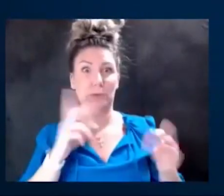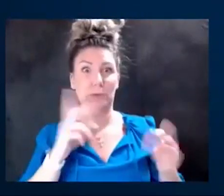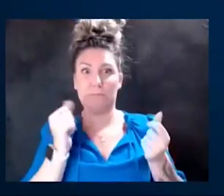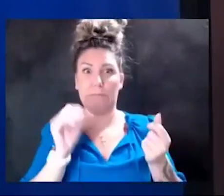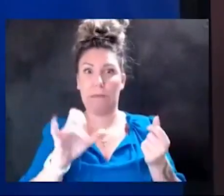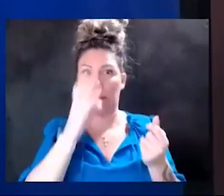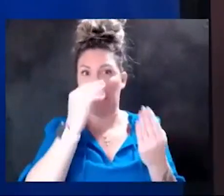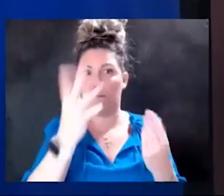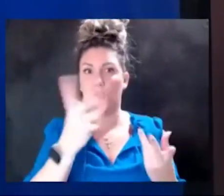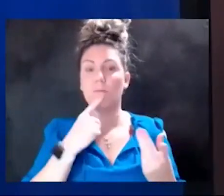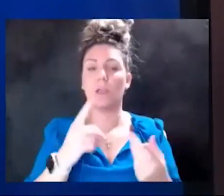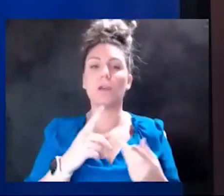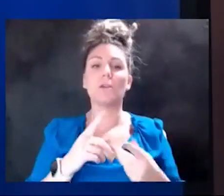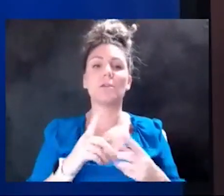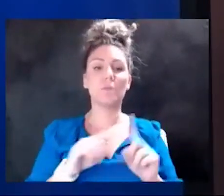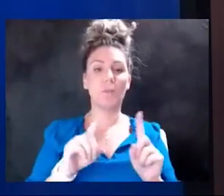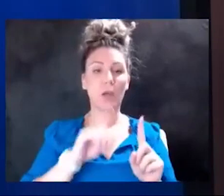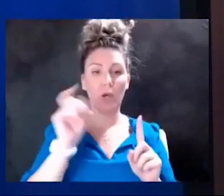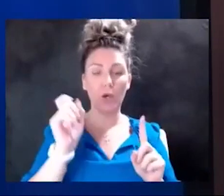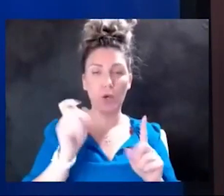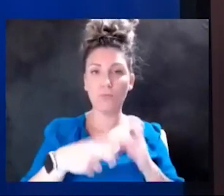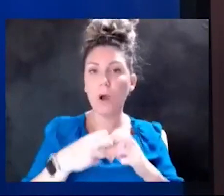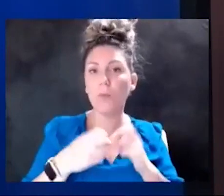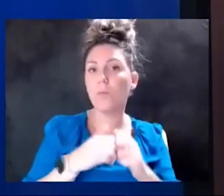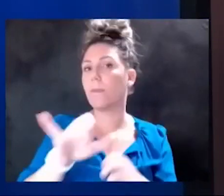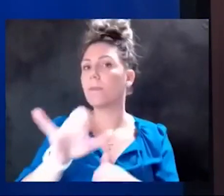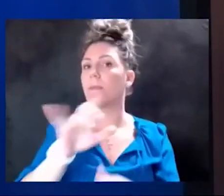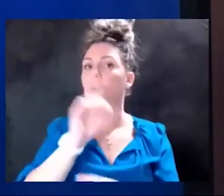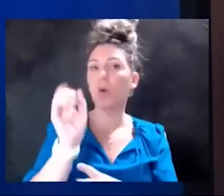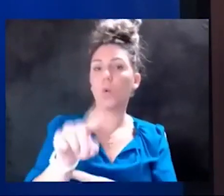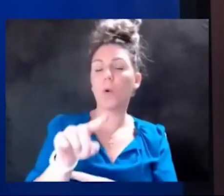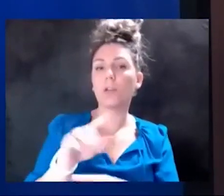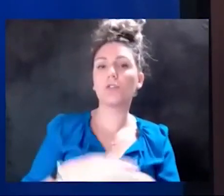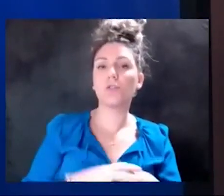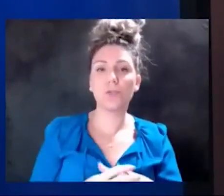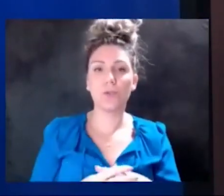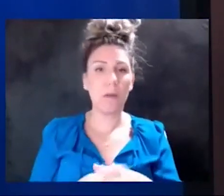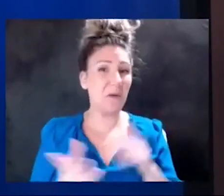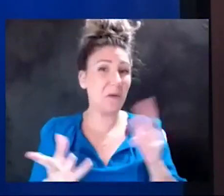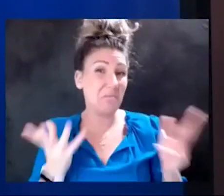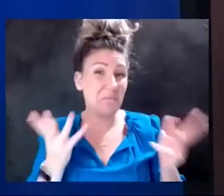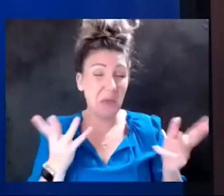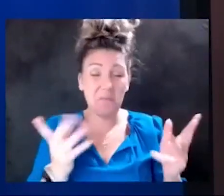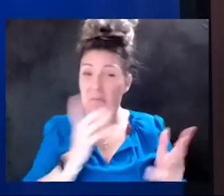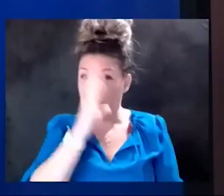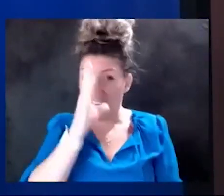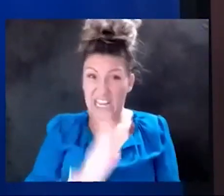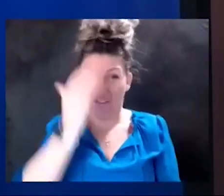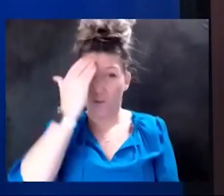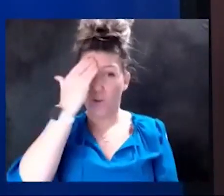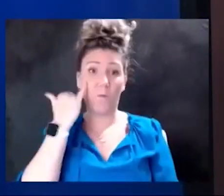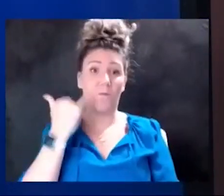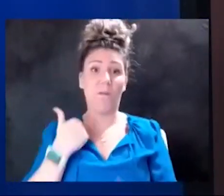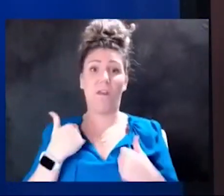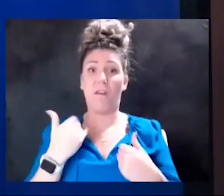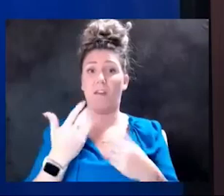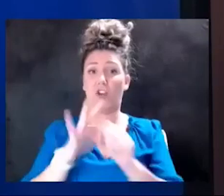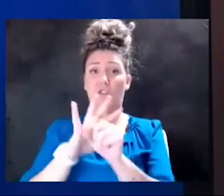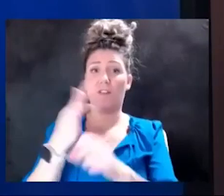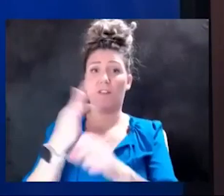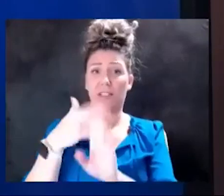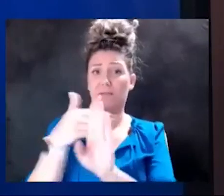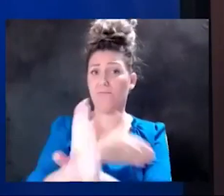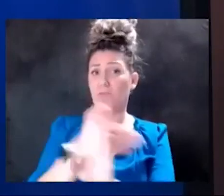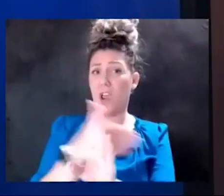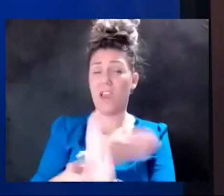And one of the problems with that question is that we may not ever know if they'd had COVID-19 prior. And the lack of that